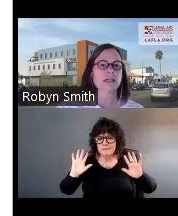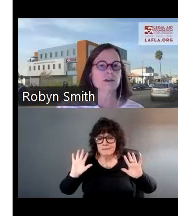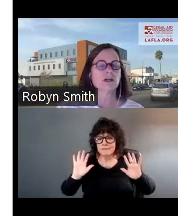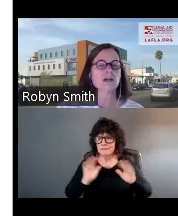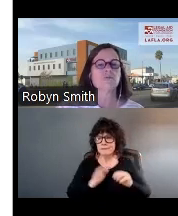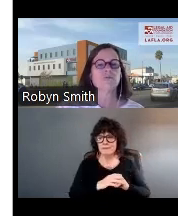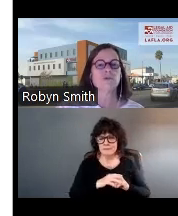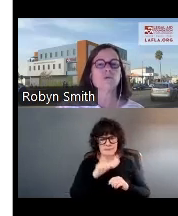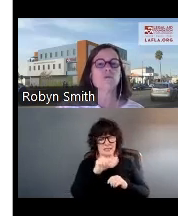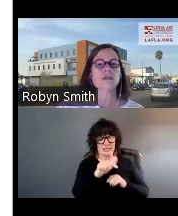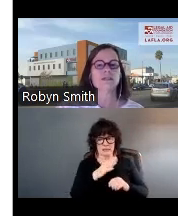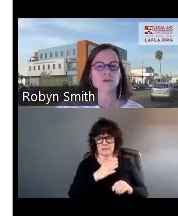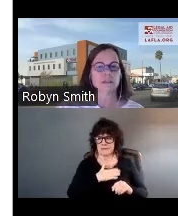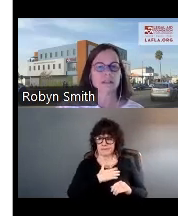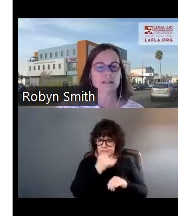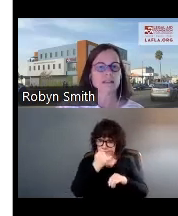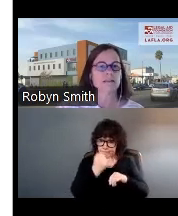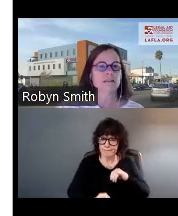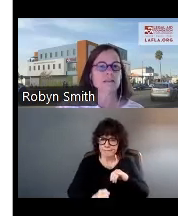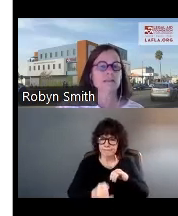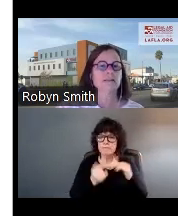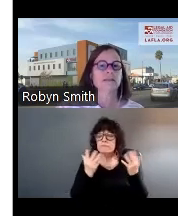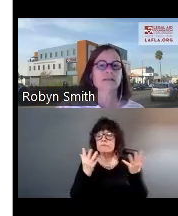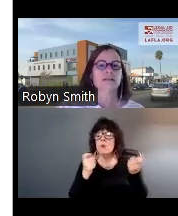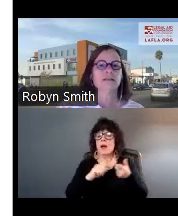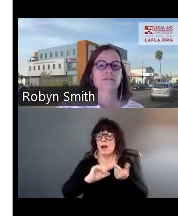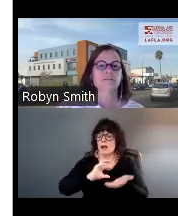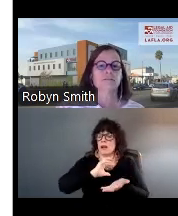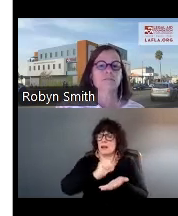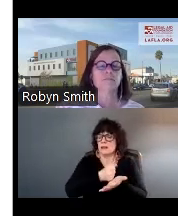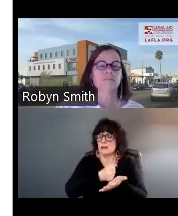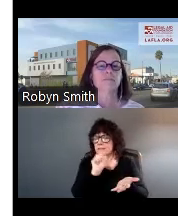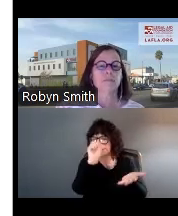to share a few resources